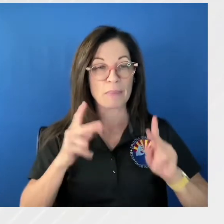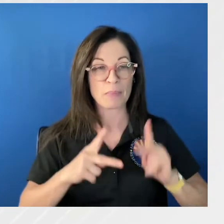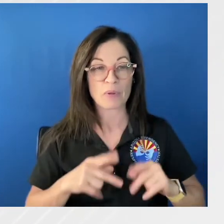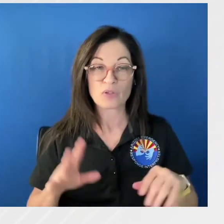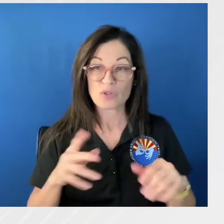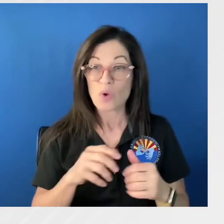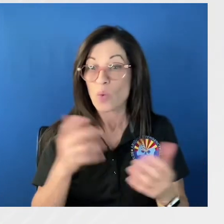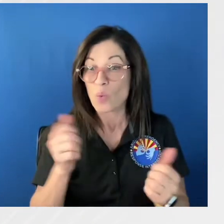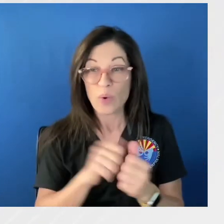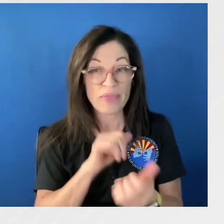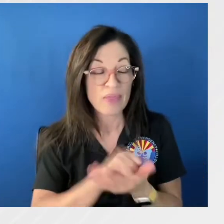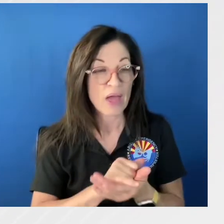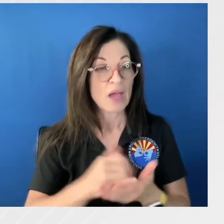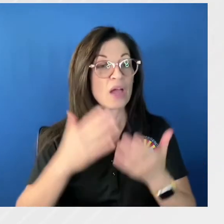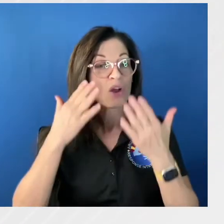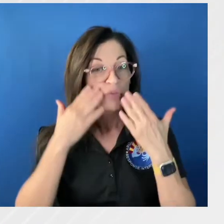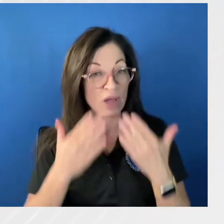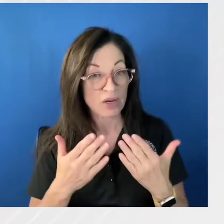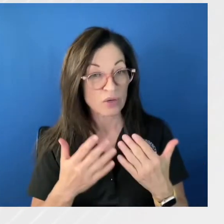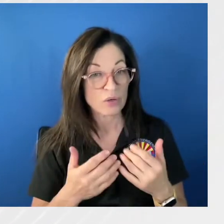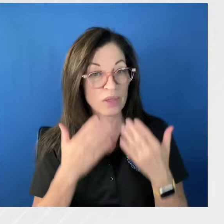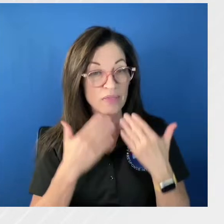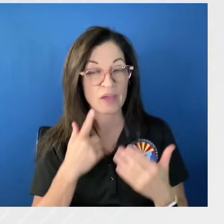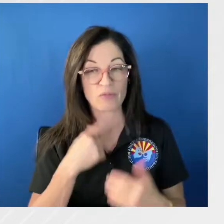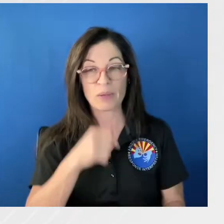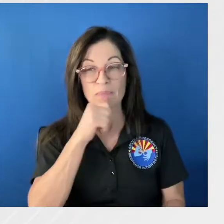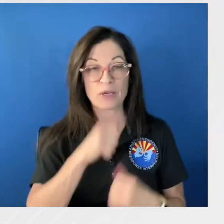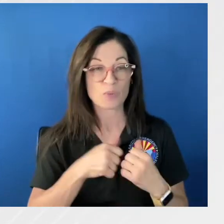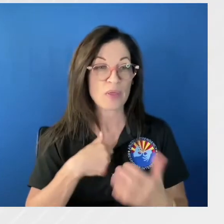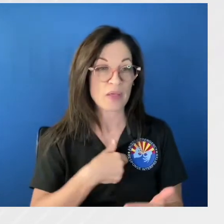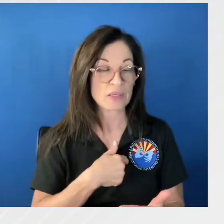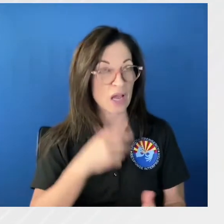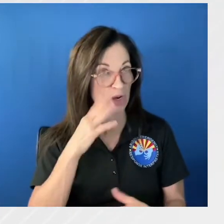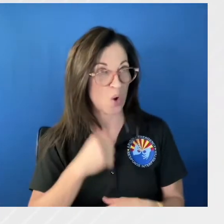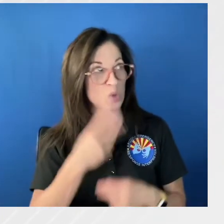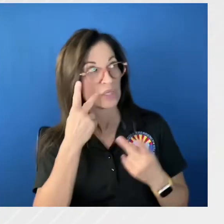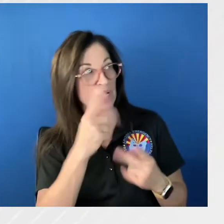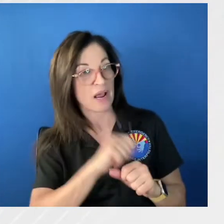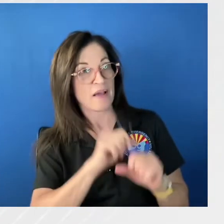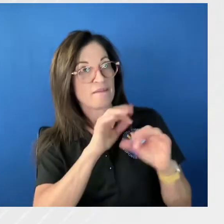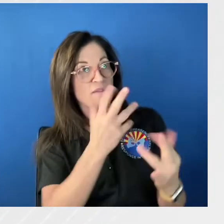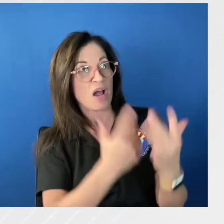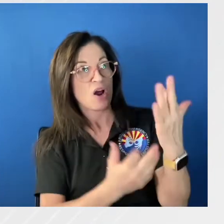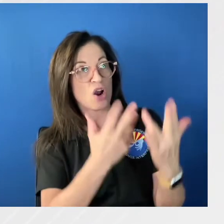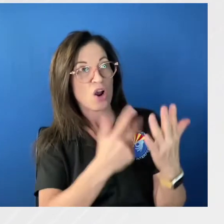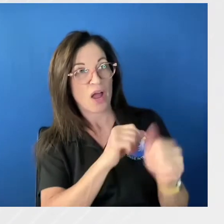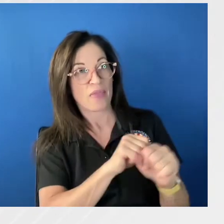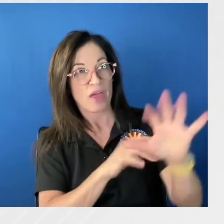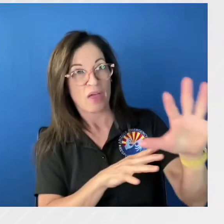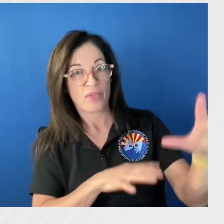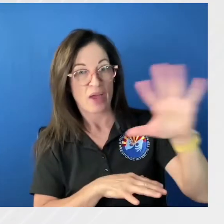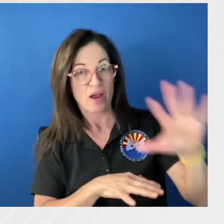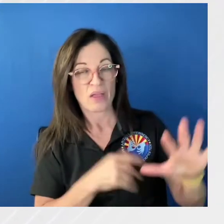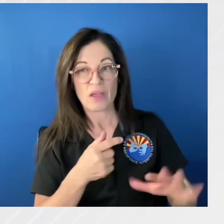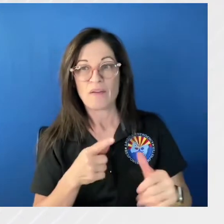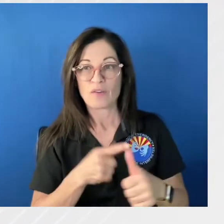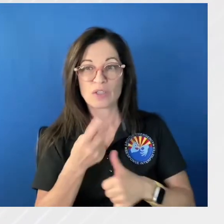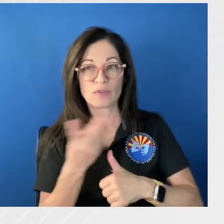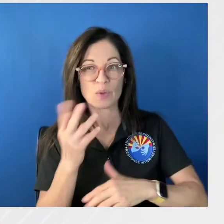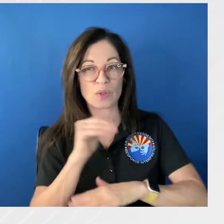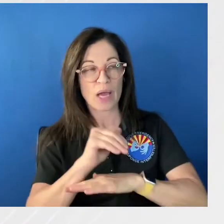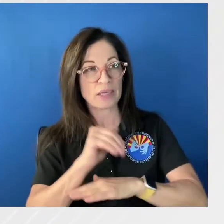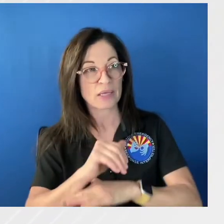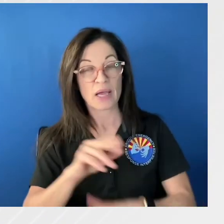for you guys being patient with us. I know, seeing fire those first couple nights over on top of the hill here on the North Fork, that could